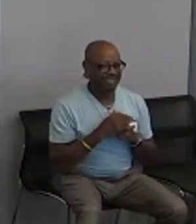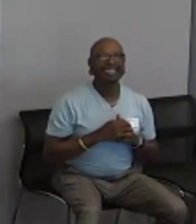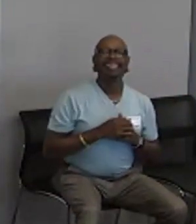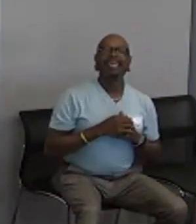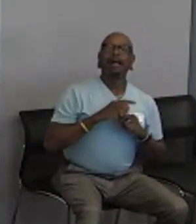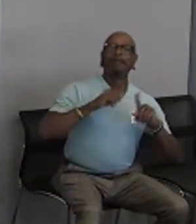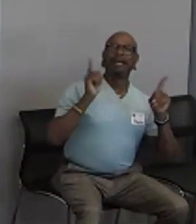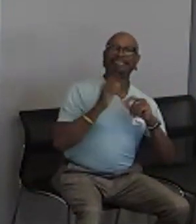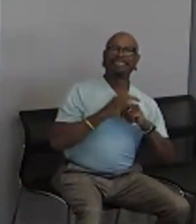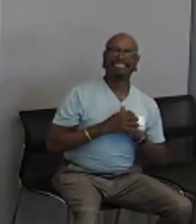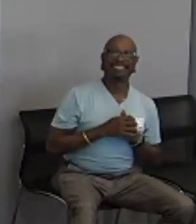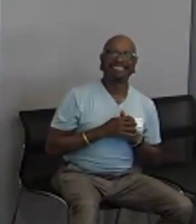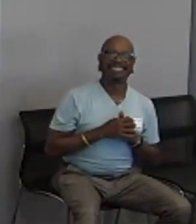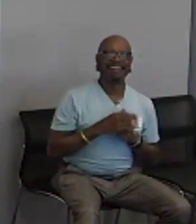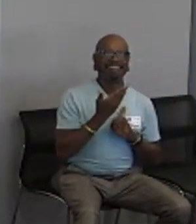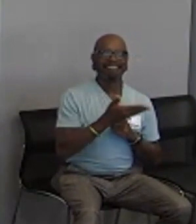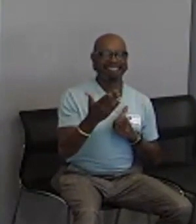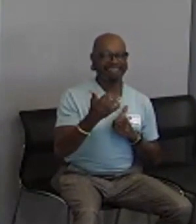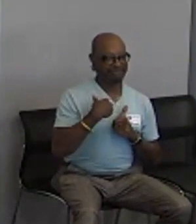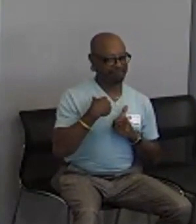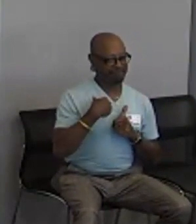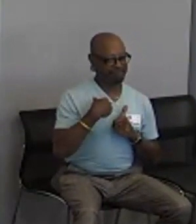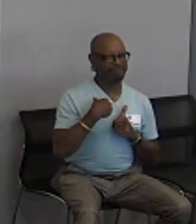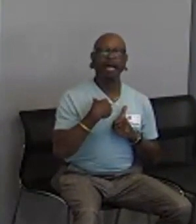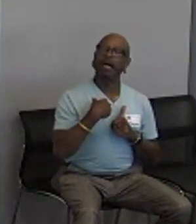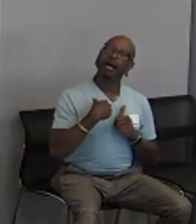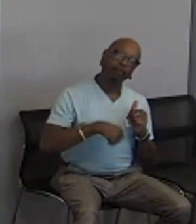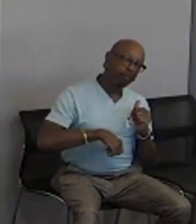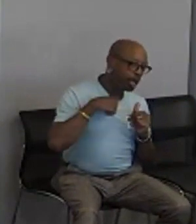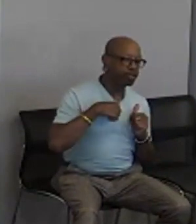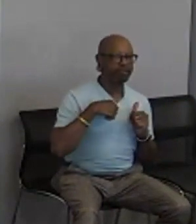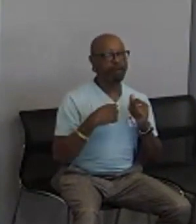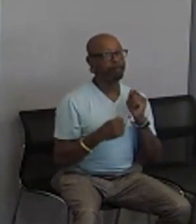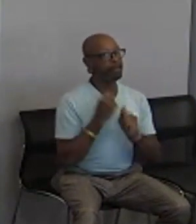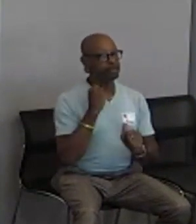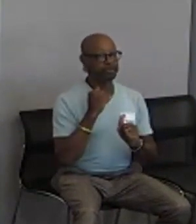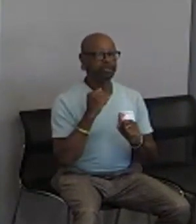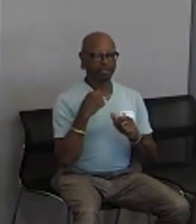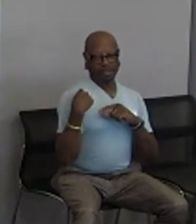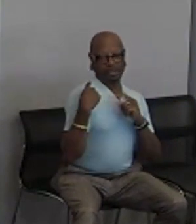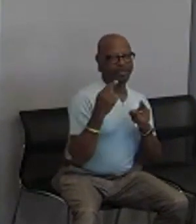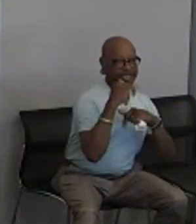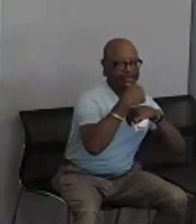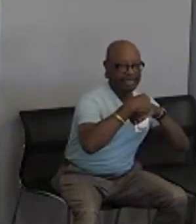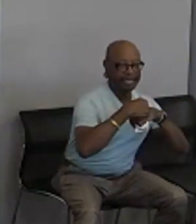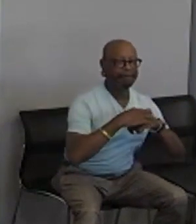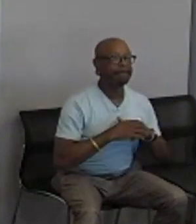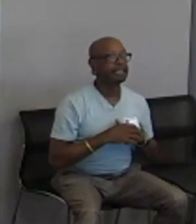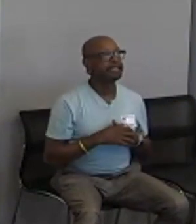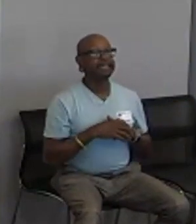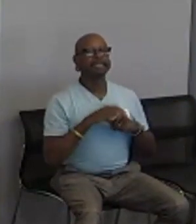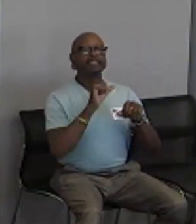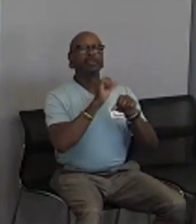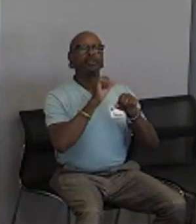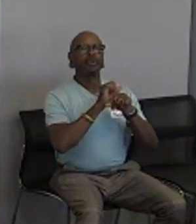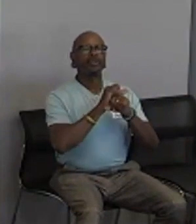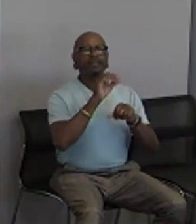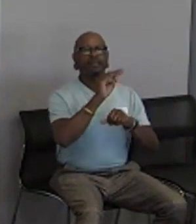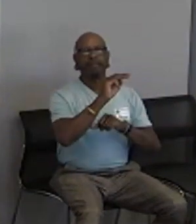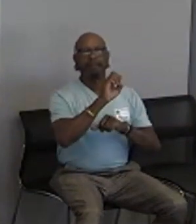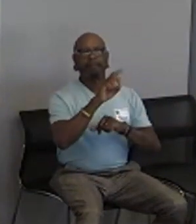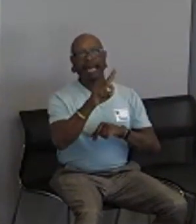But the thing that I am the most proud of over that time is actually the work that the Mad